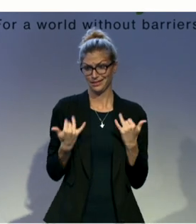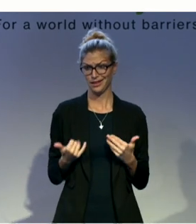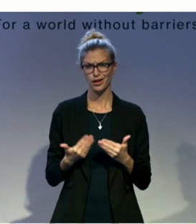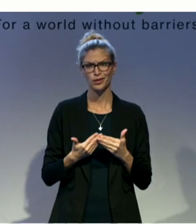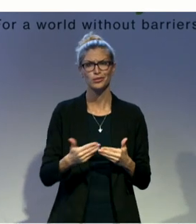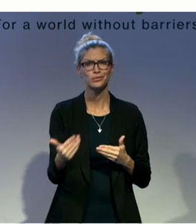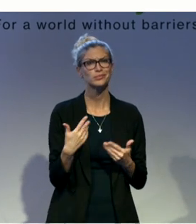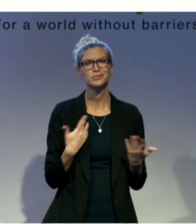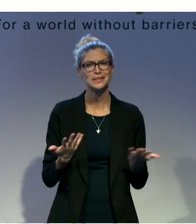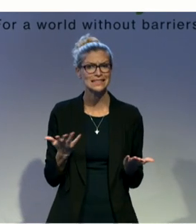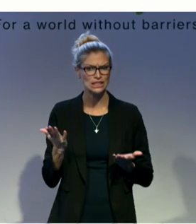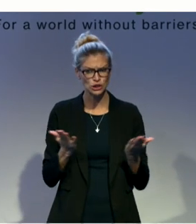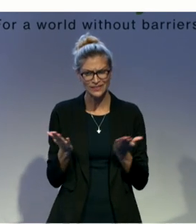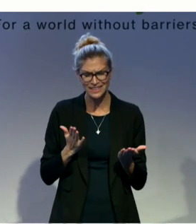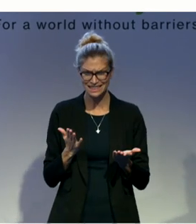services in a complex